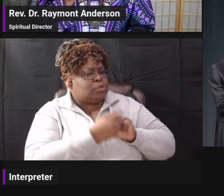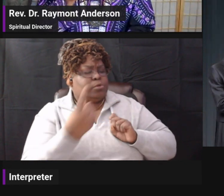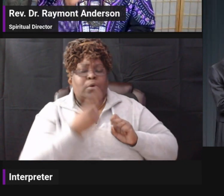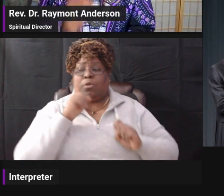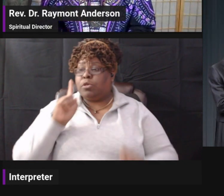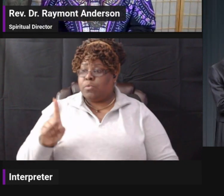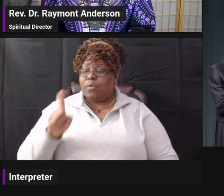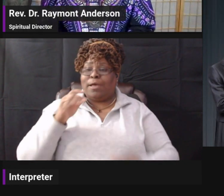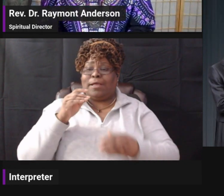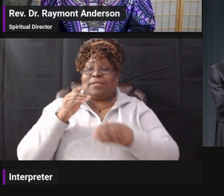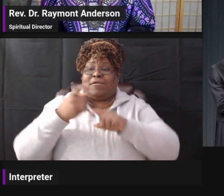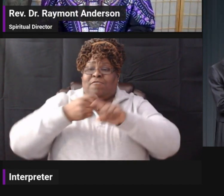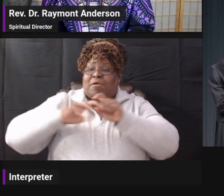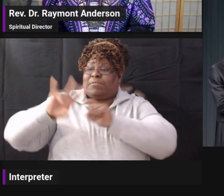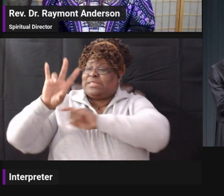only